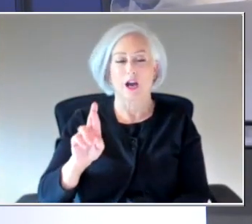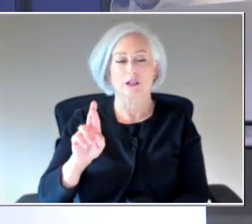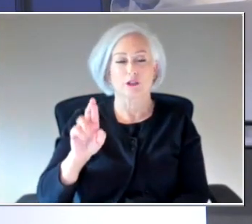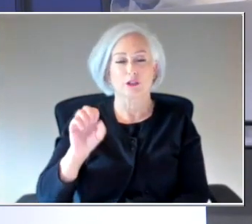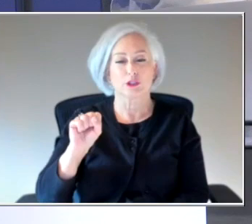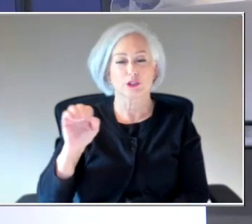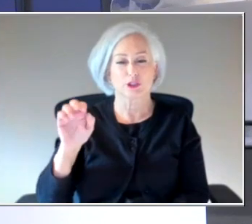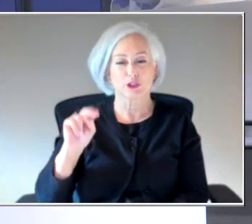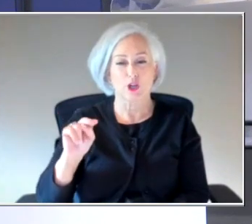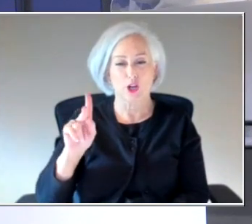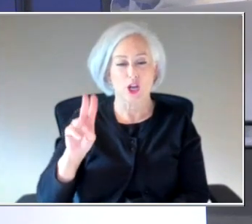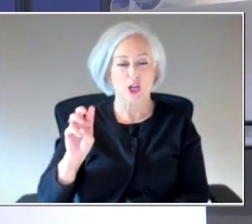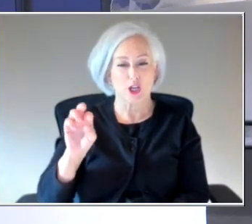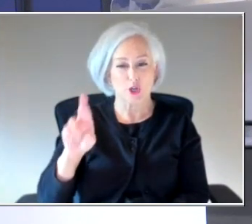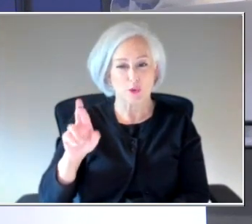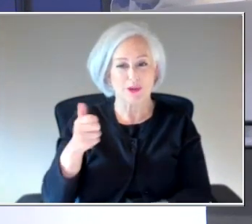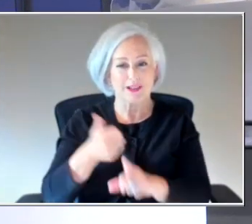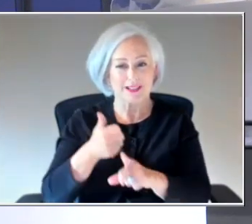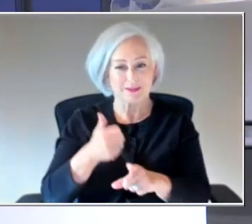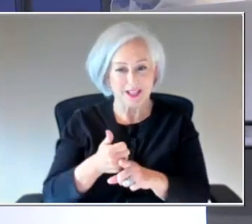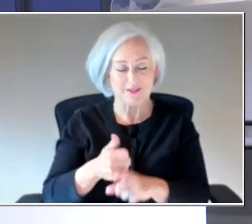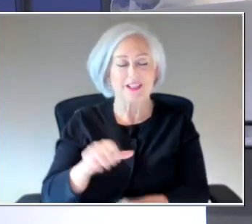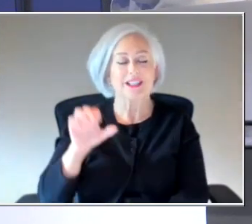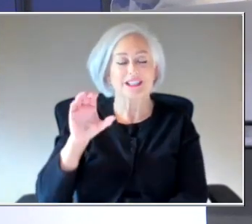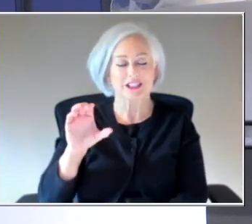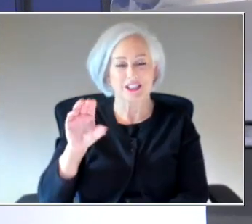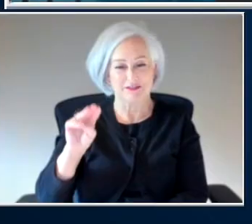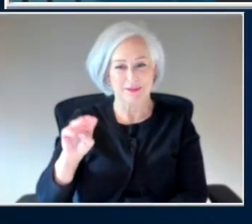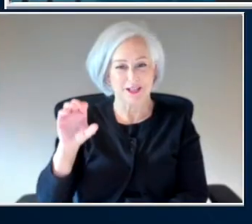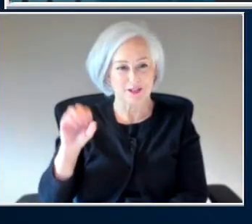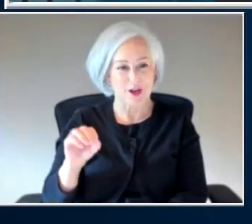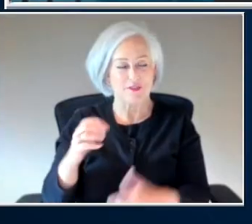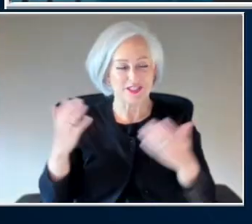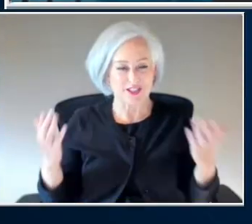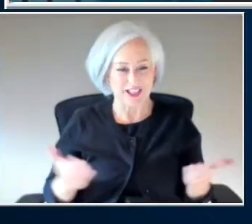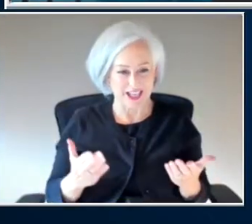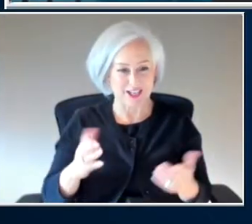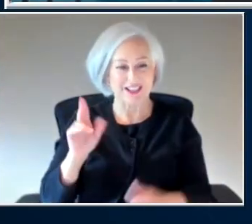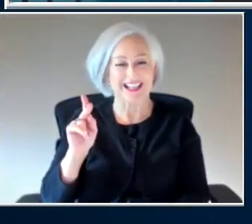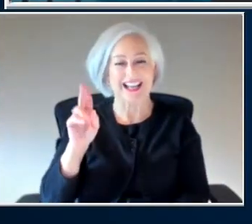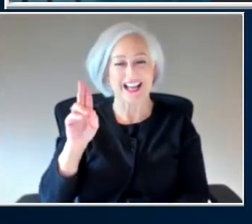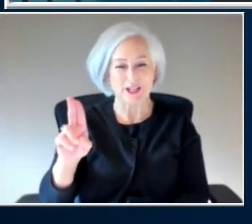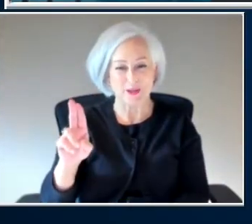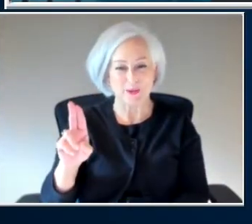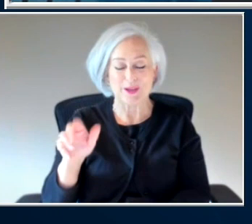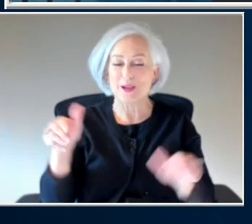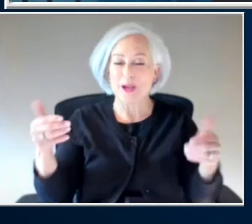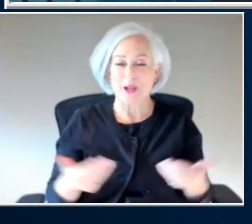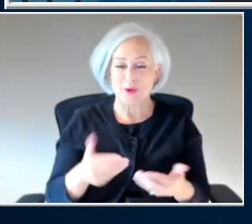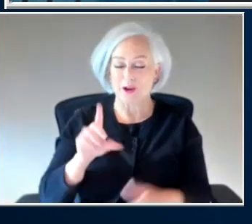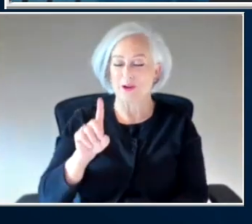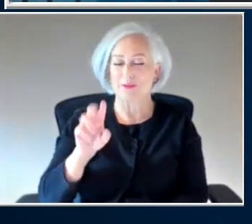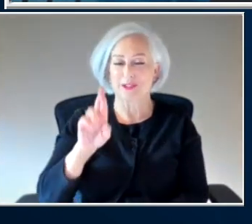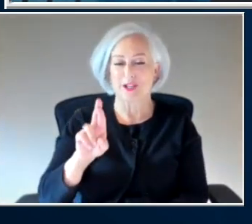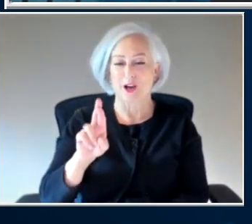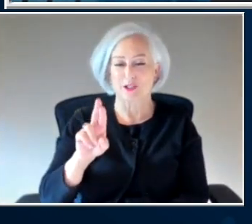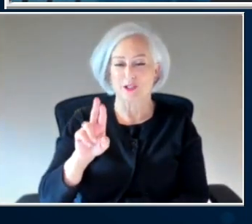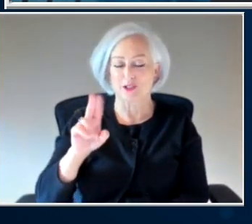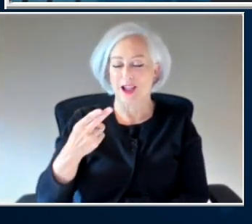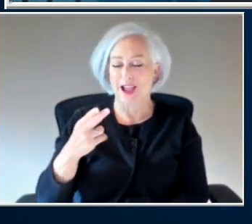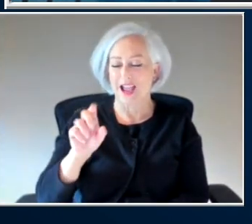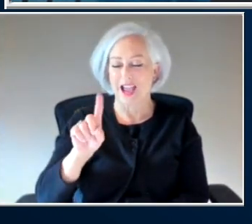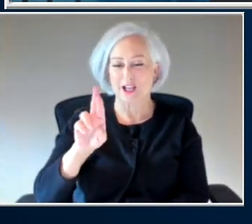Chief Medical Officer at the University of Kansas Health System. And we also want to welcome in Dr. Richard Hendrickson from